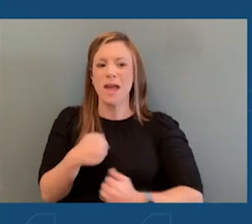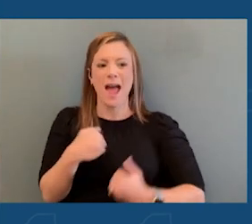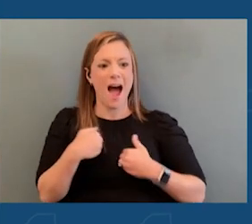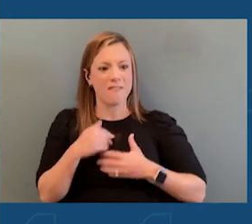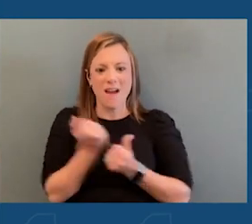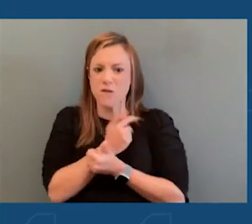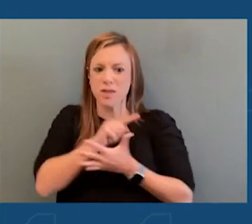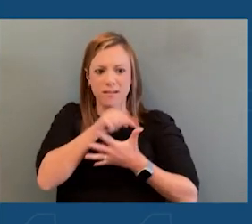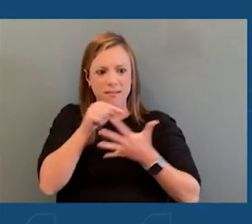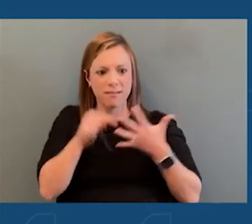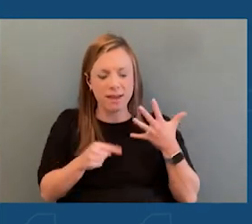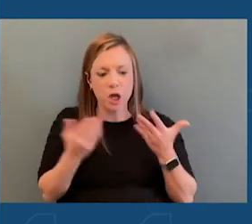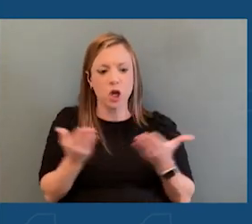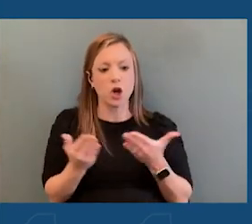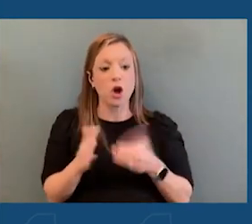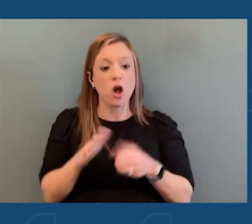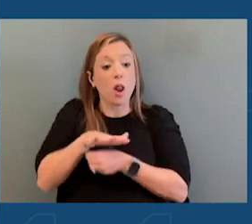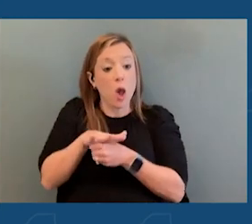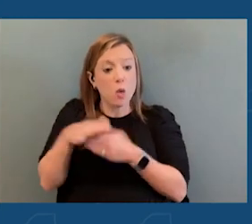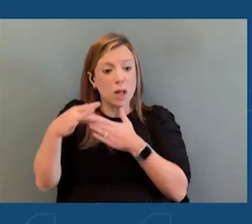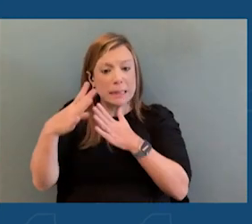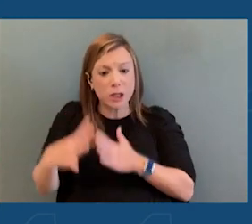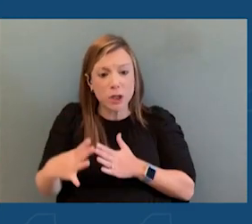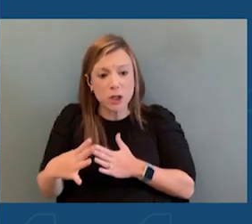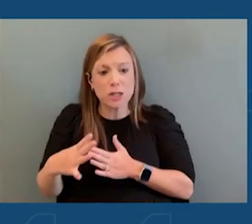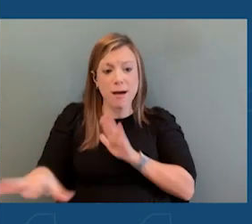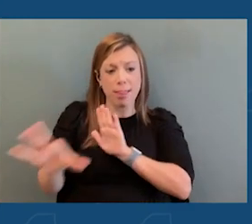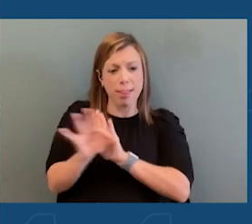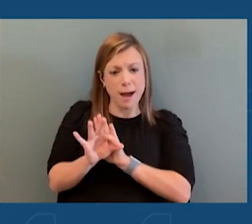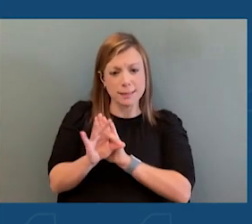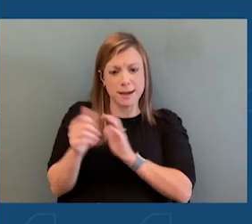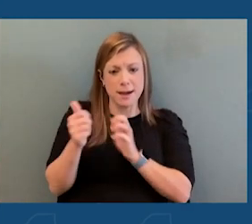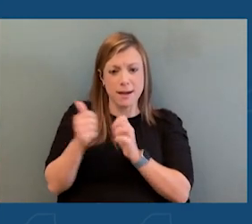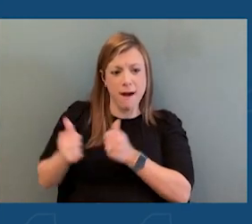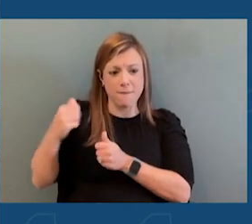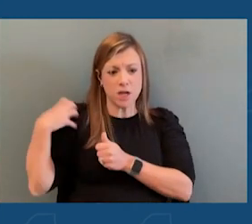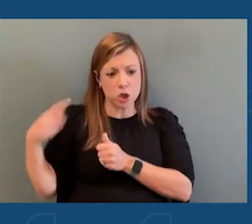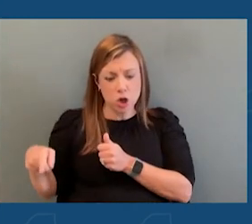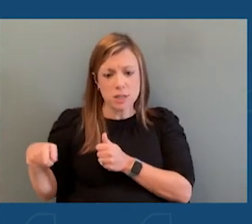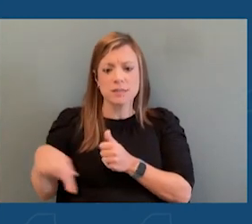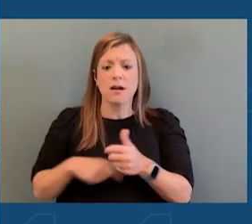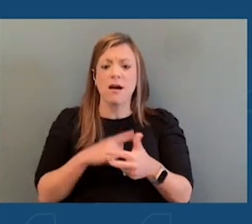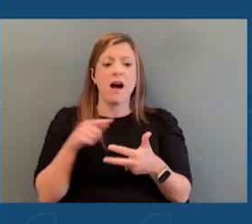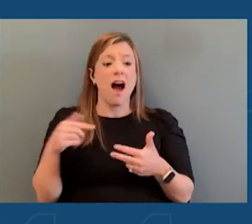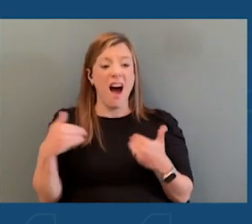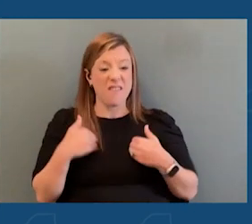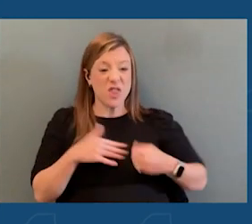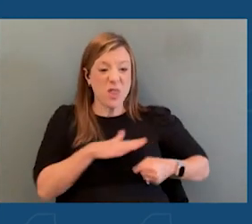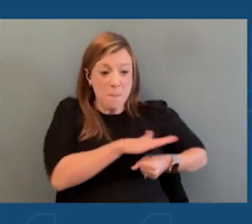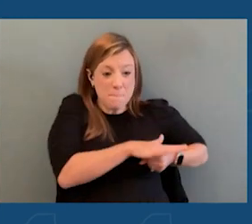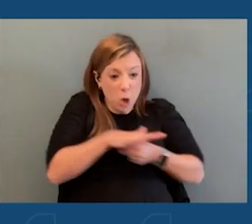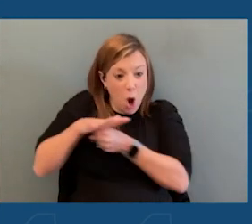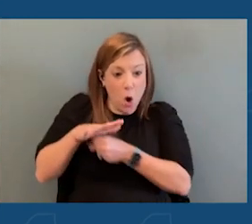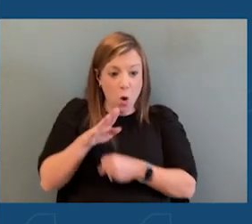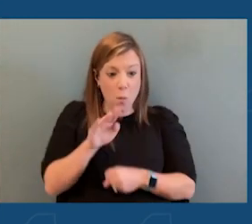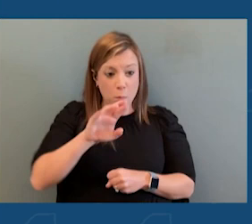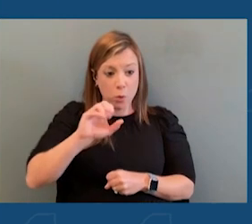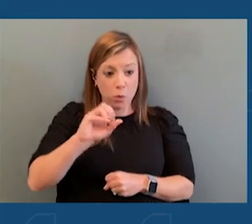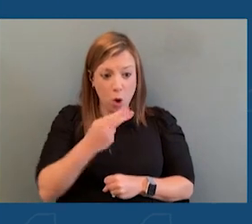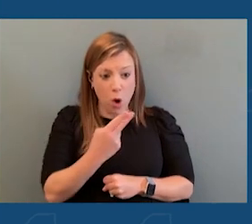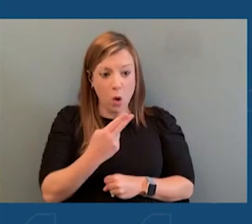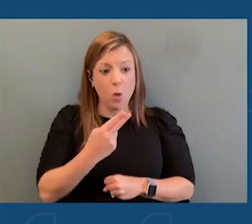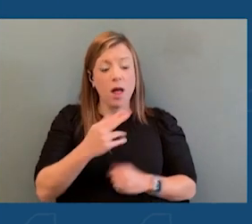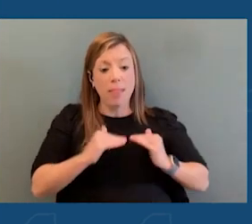unbelievable local leadership and elected officials, the local level, at the borough-wide level, at the city-wide level, and now at the statewide